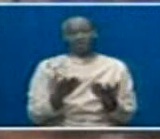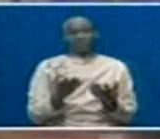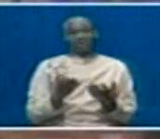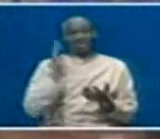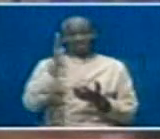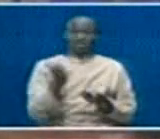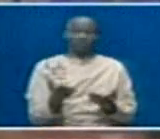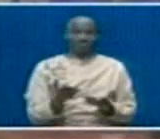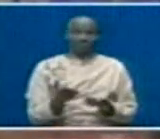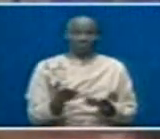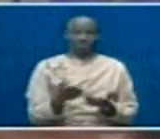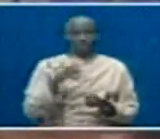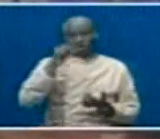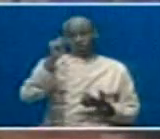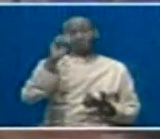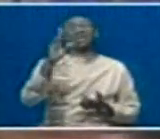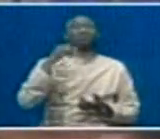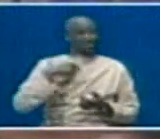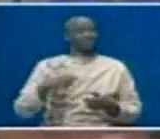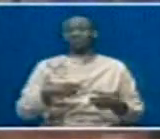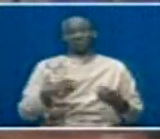know. Yeah, and that Nobel must have hurt him too. Yeah,